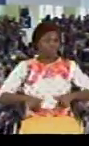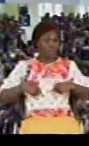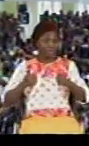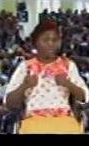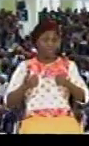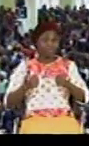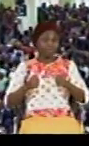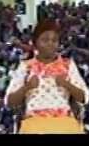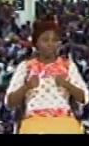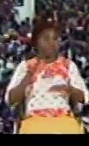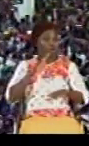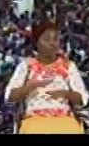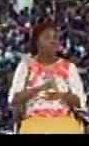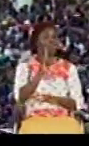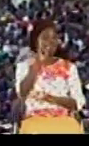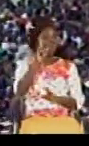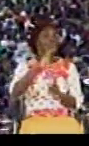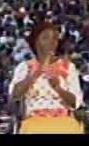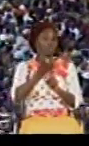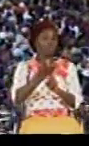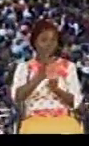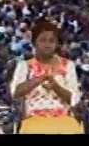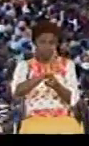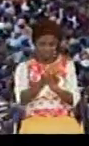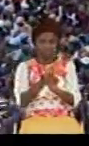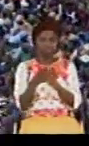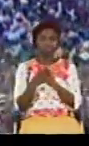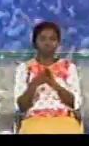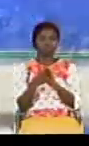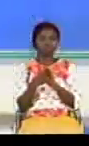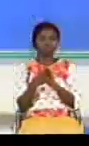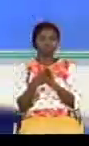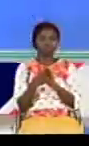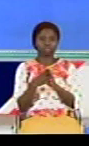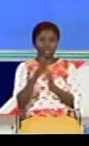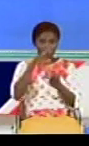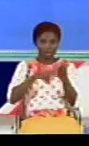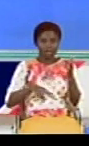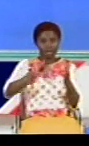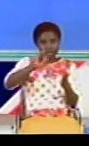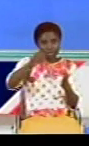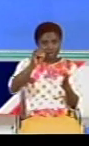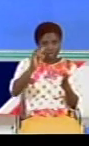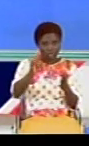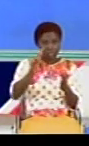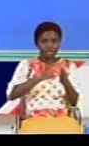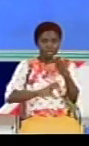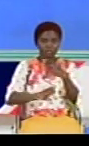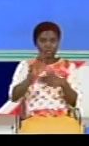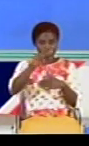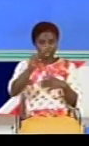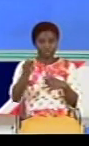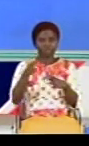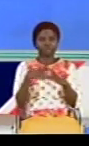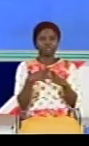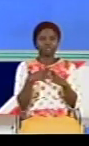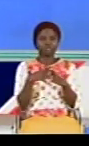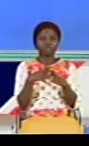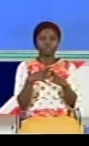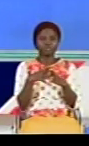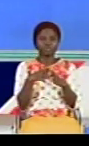condition: repentance. Look at Job chapter 22. Job chapter